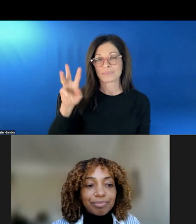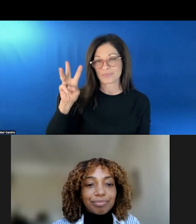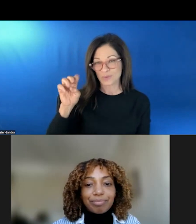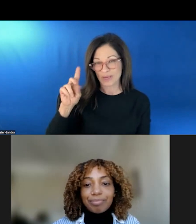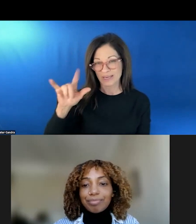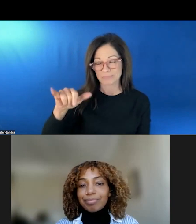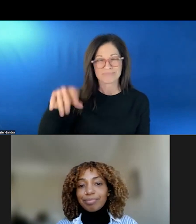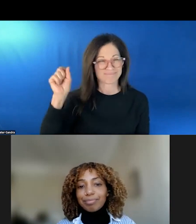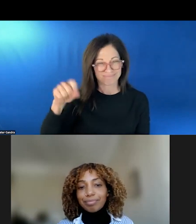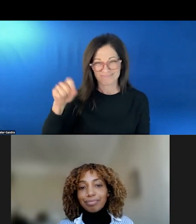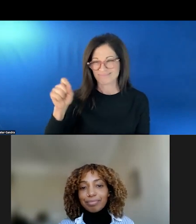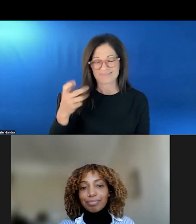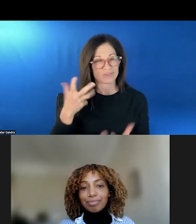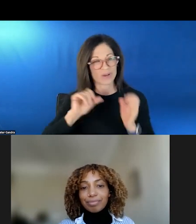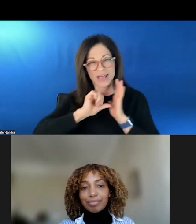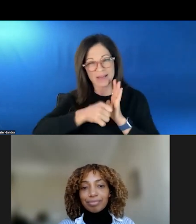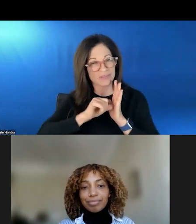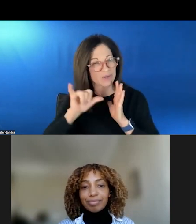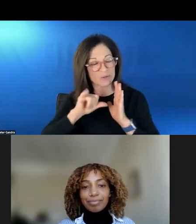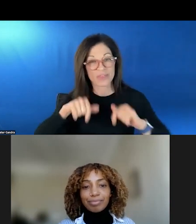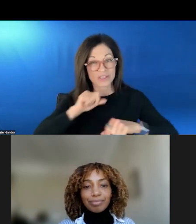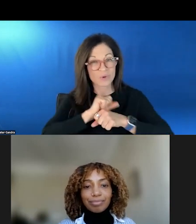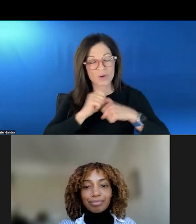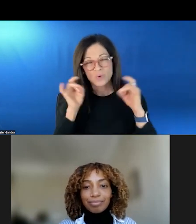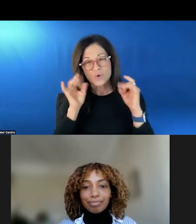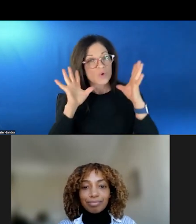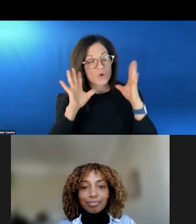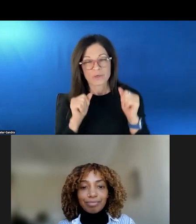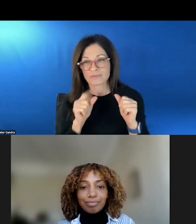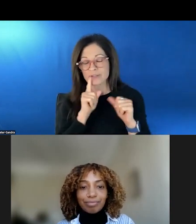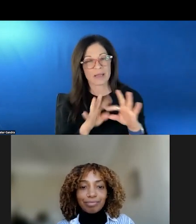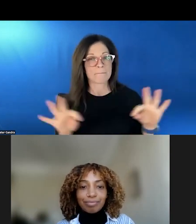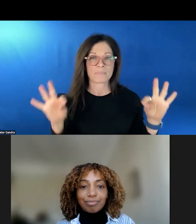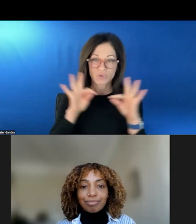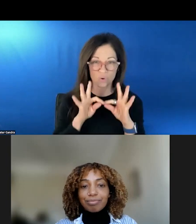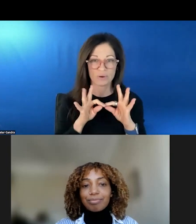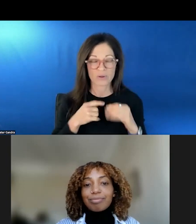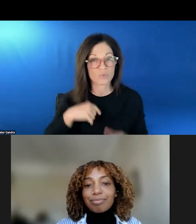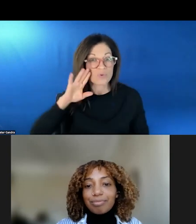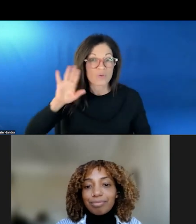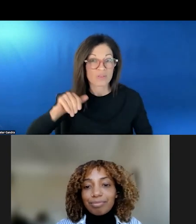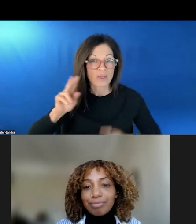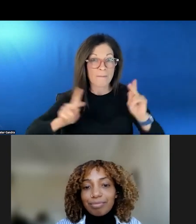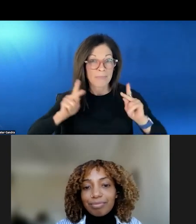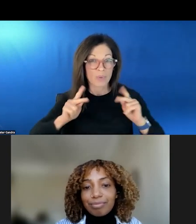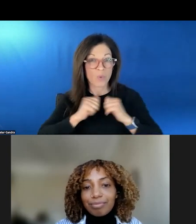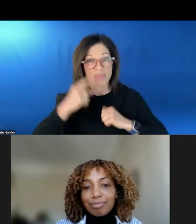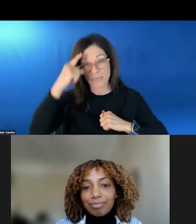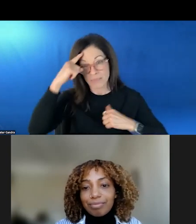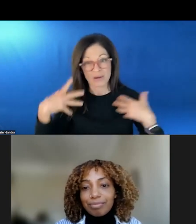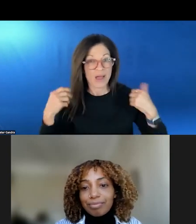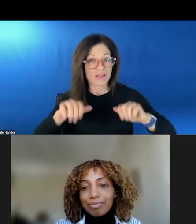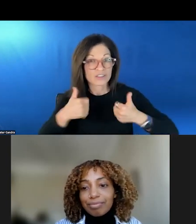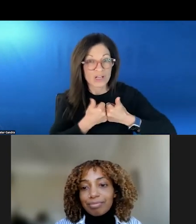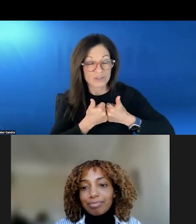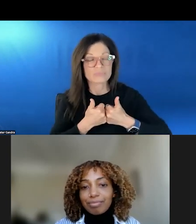want to, emphasize as well, this work is just so terribly important. We know that people who have mental health challenges that